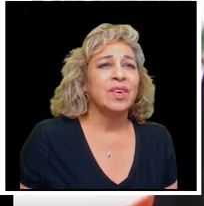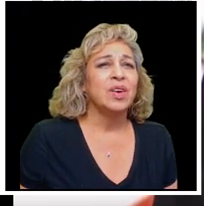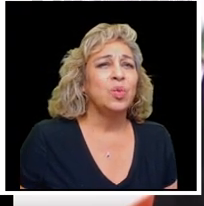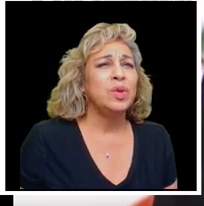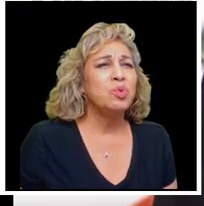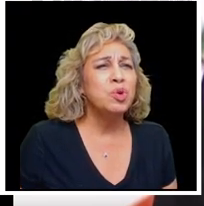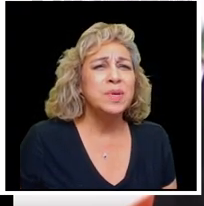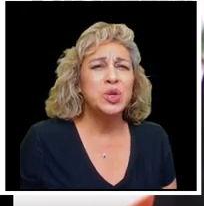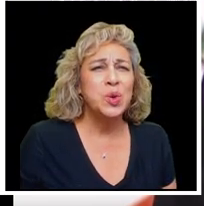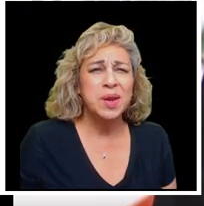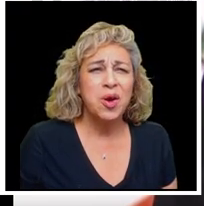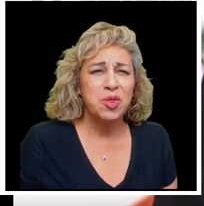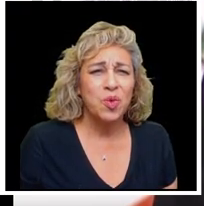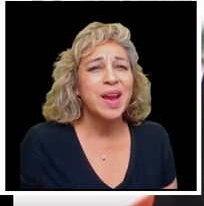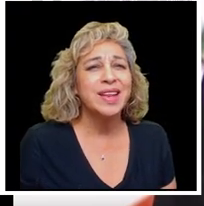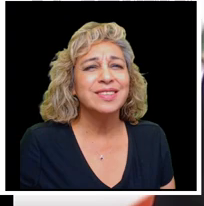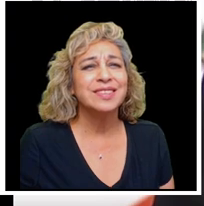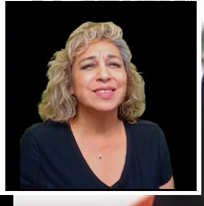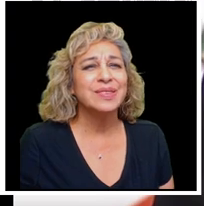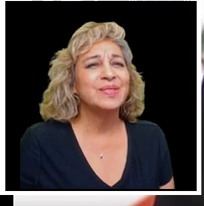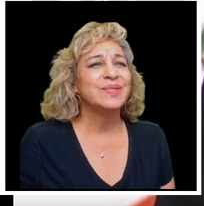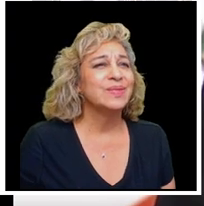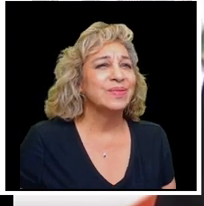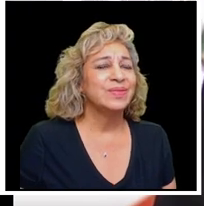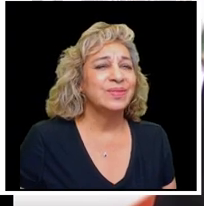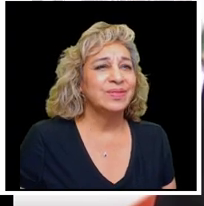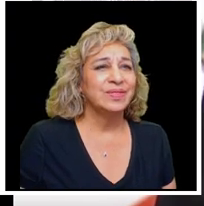with rheumatoid arthritis